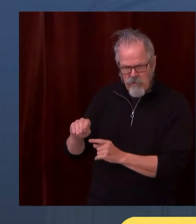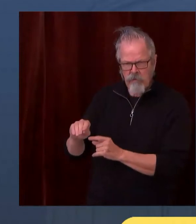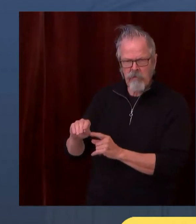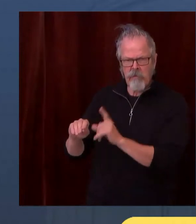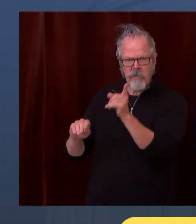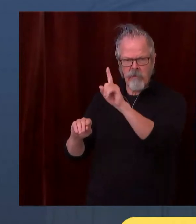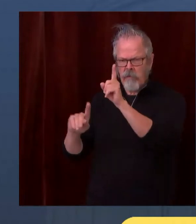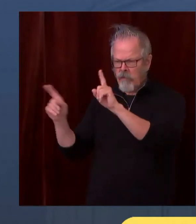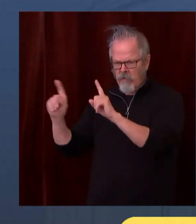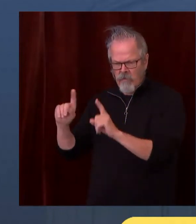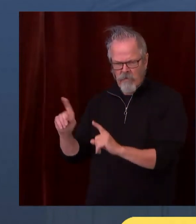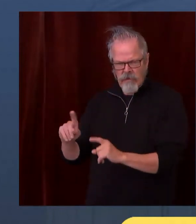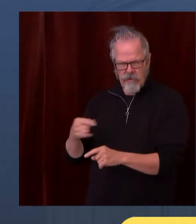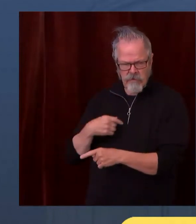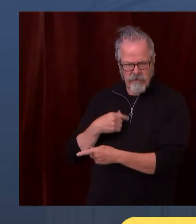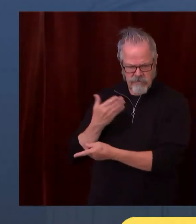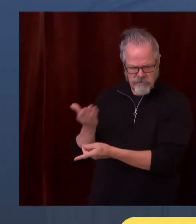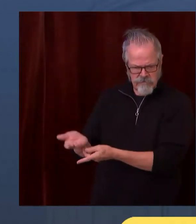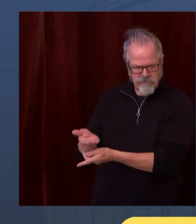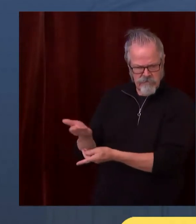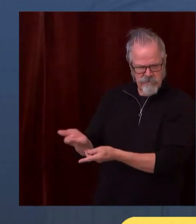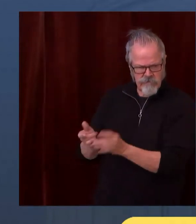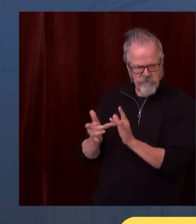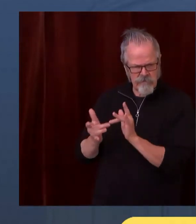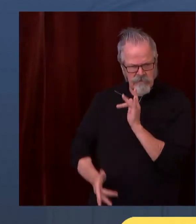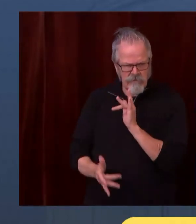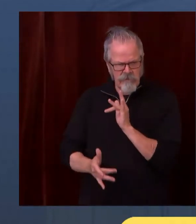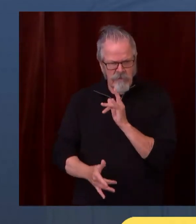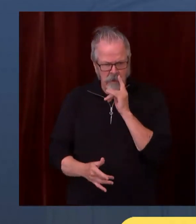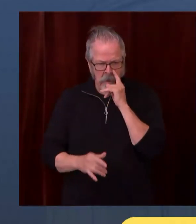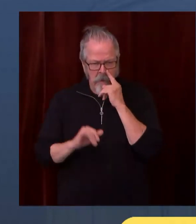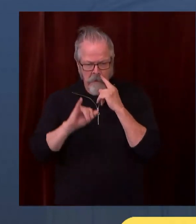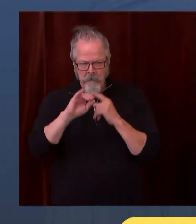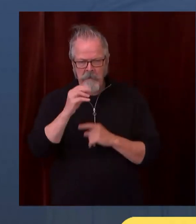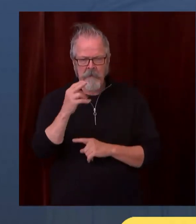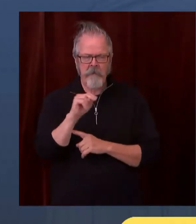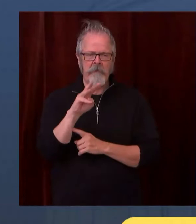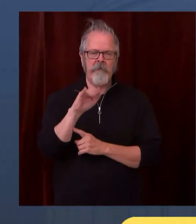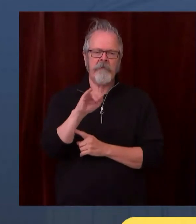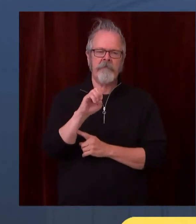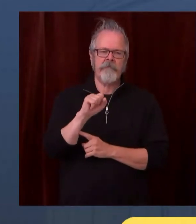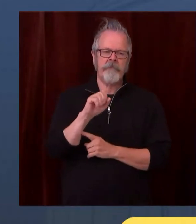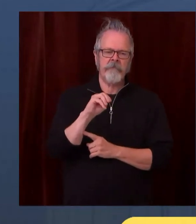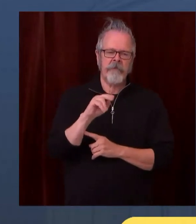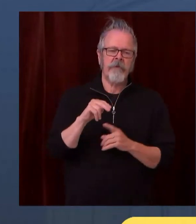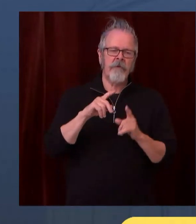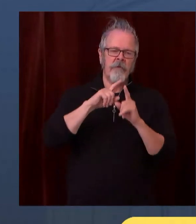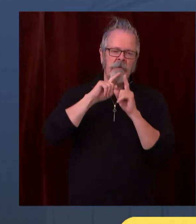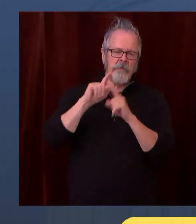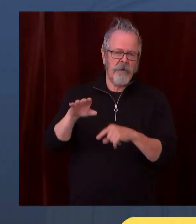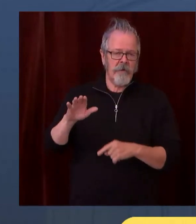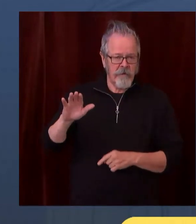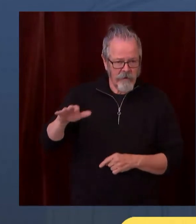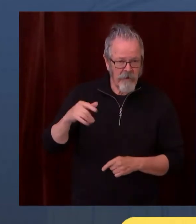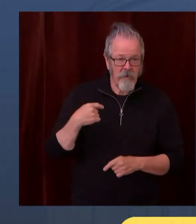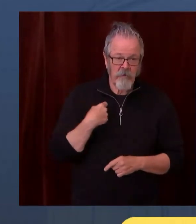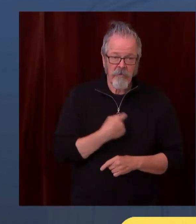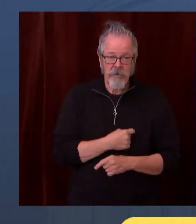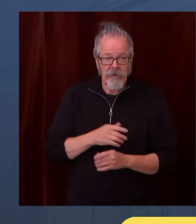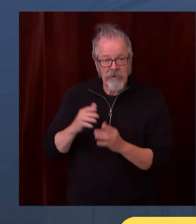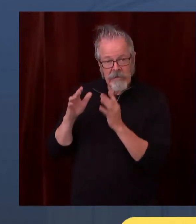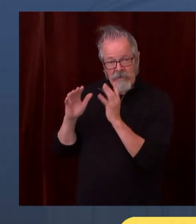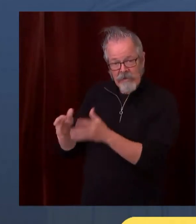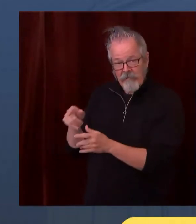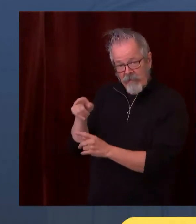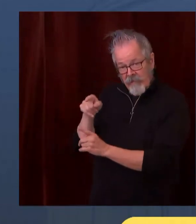In good faith, we are trying to get the best information we can to folks and be able to report. But as I